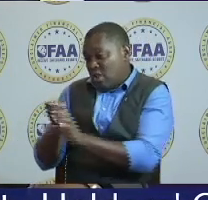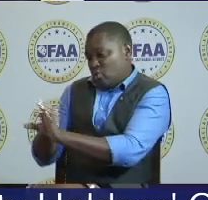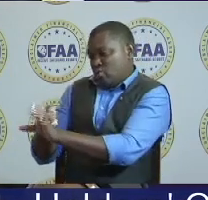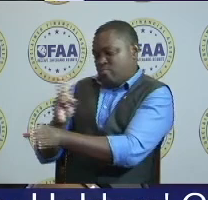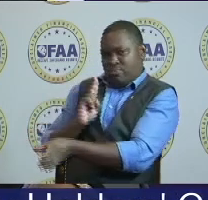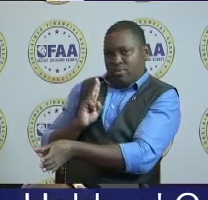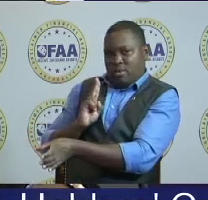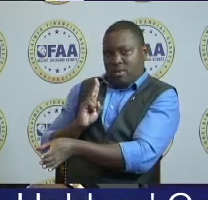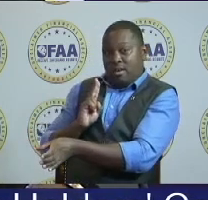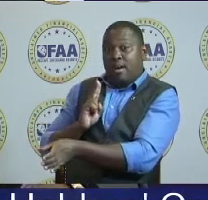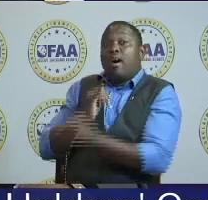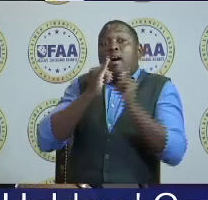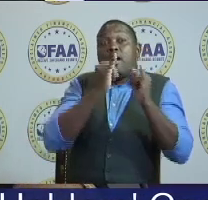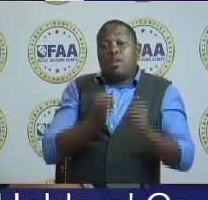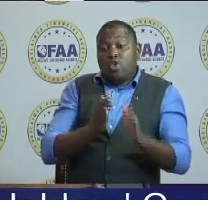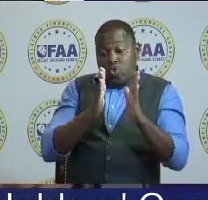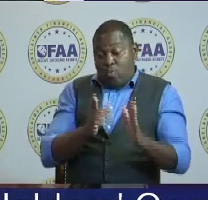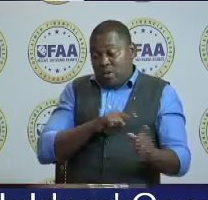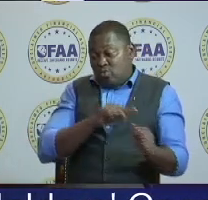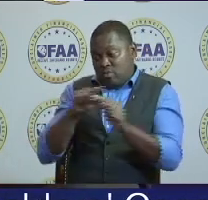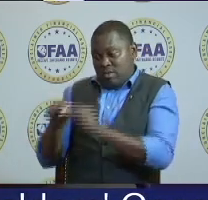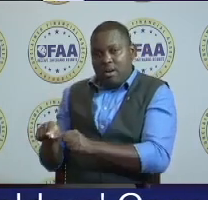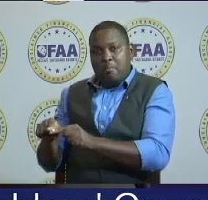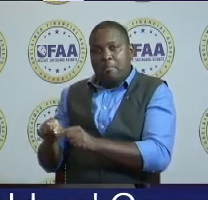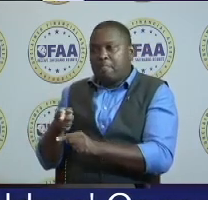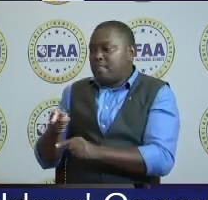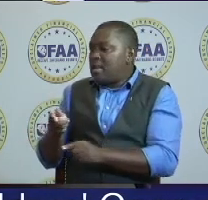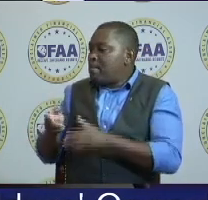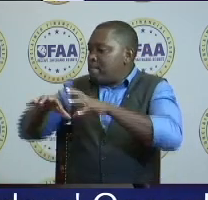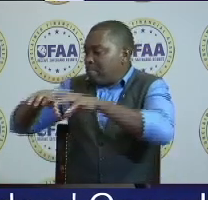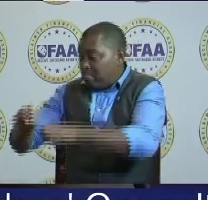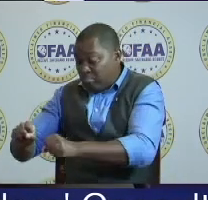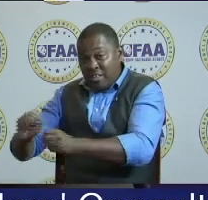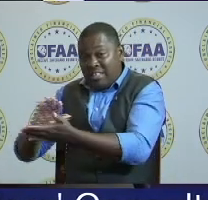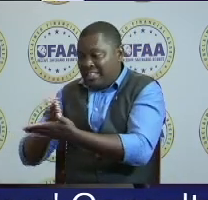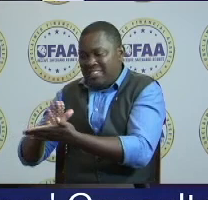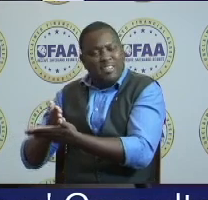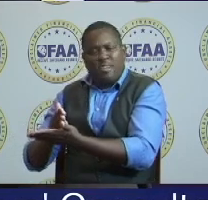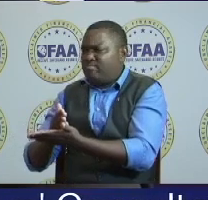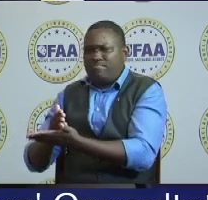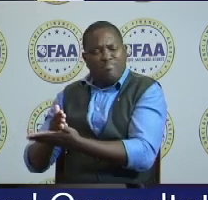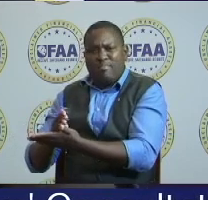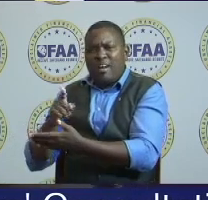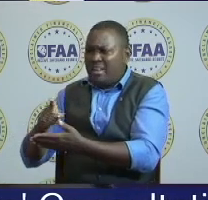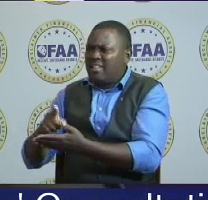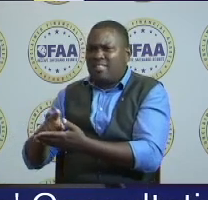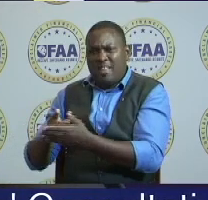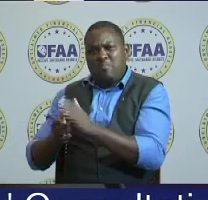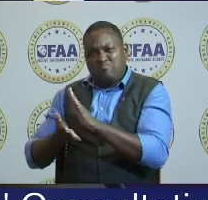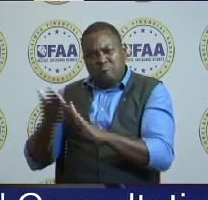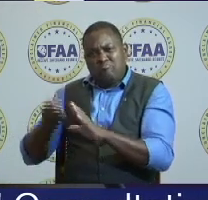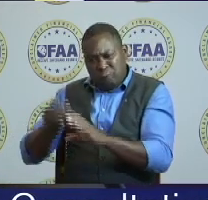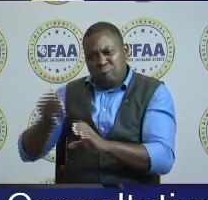now when a new buyer comes, instead of the new buyer getting the shares that I left, they churn new shares for